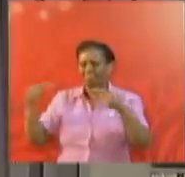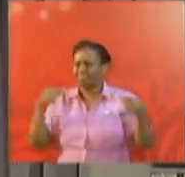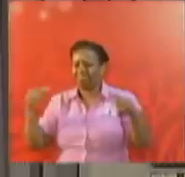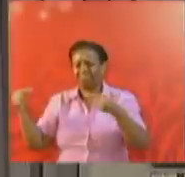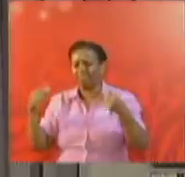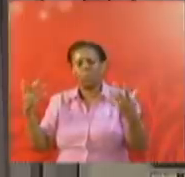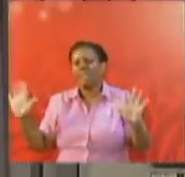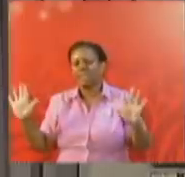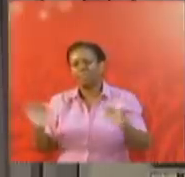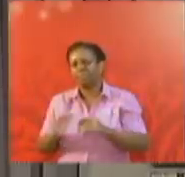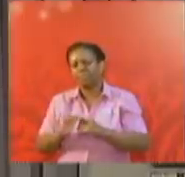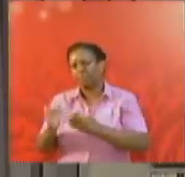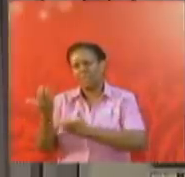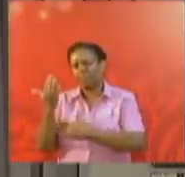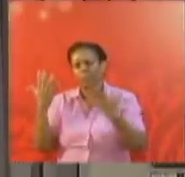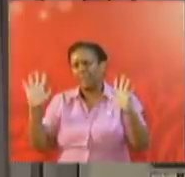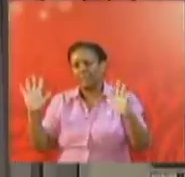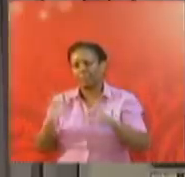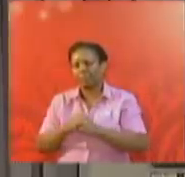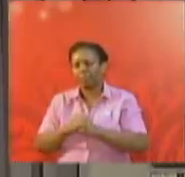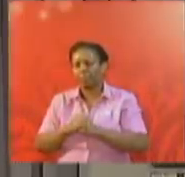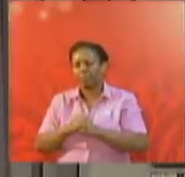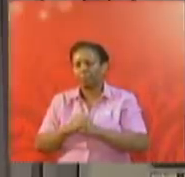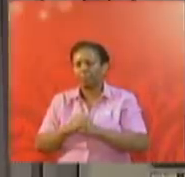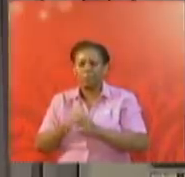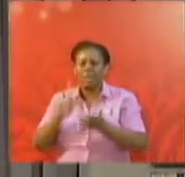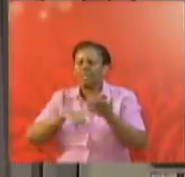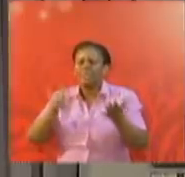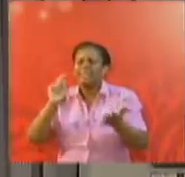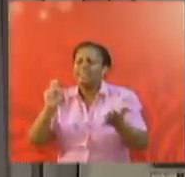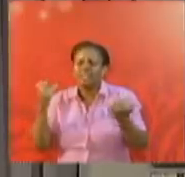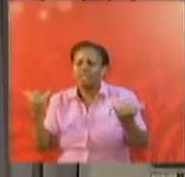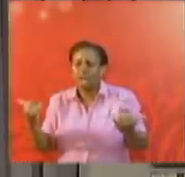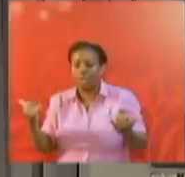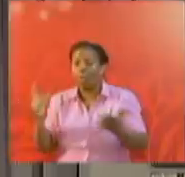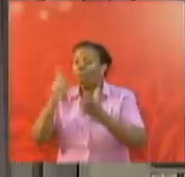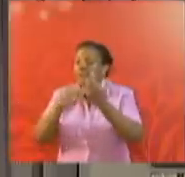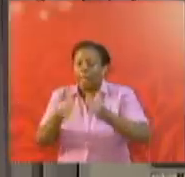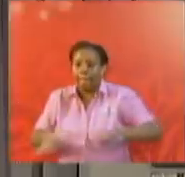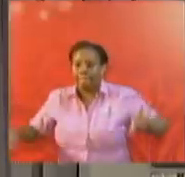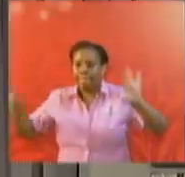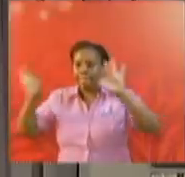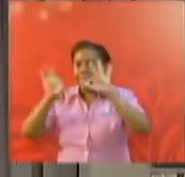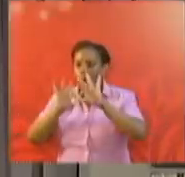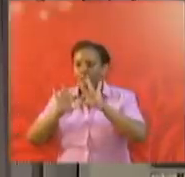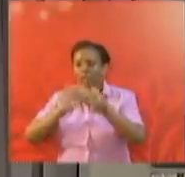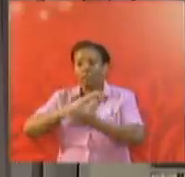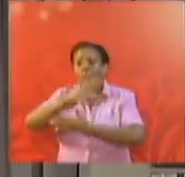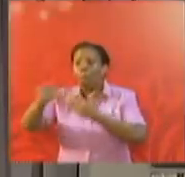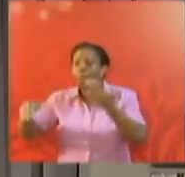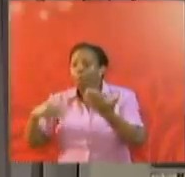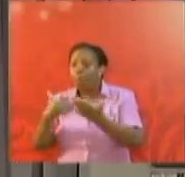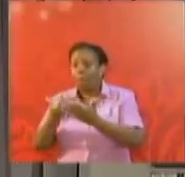useful. What is more useful is for all of us, as I keep saying, to abide by the spirit of